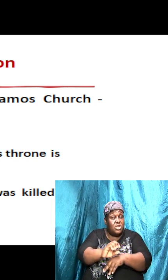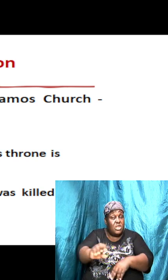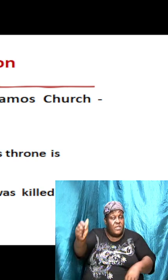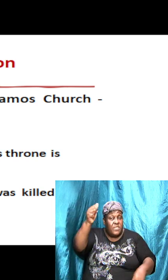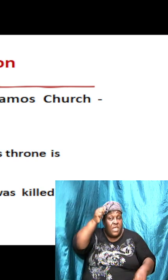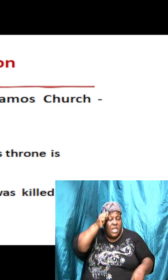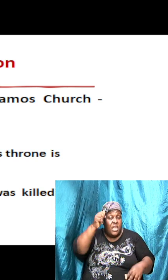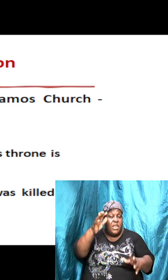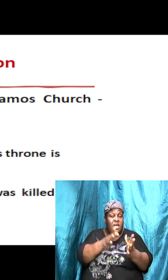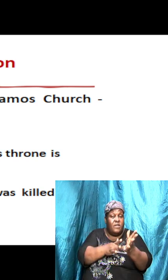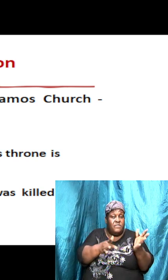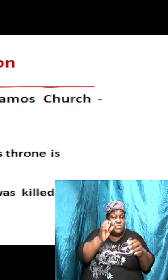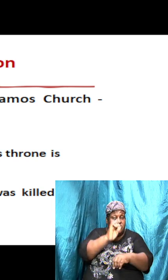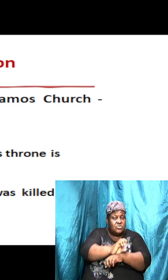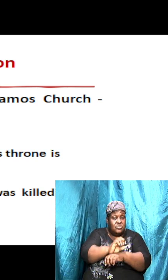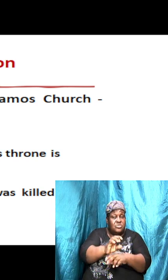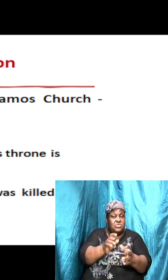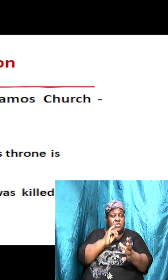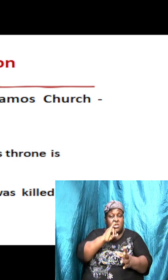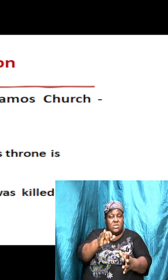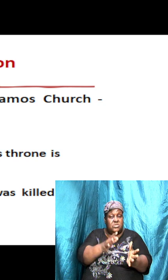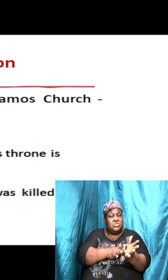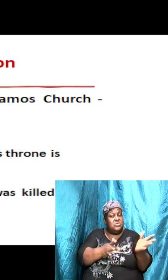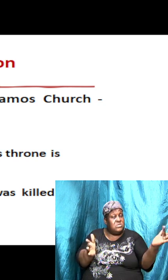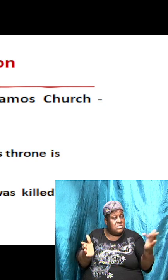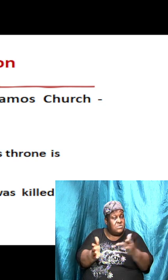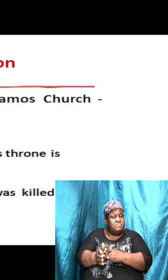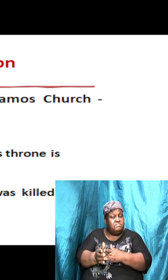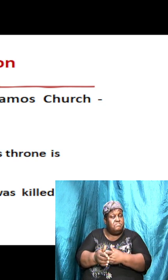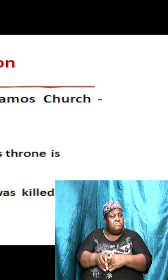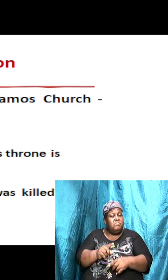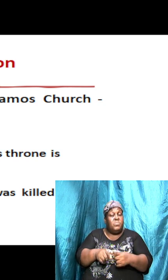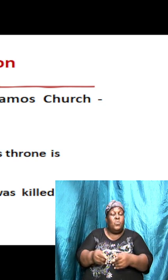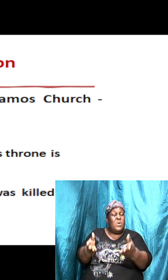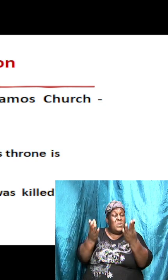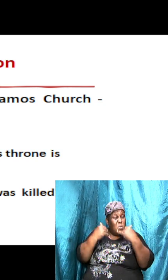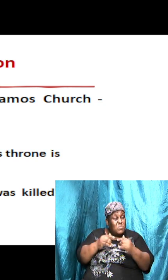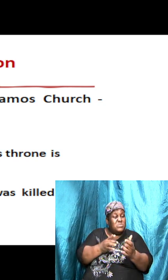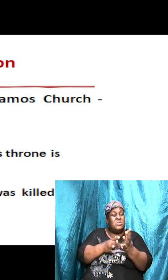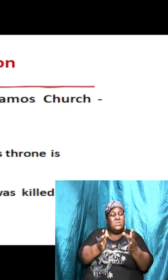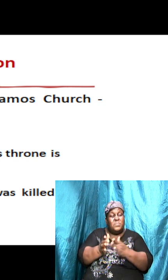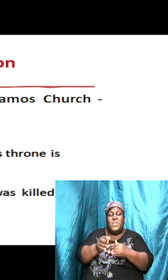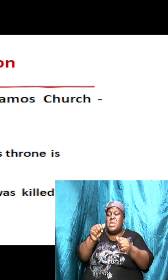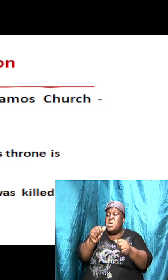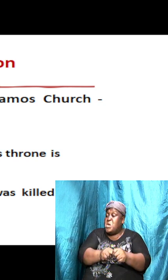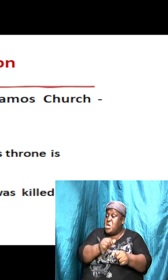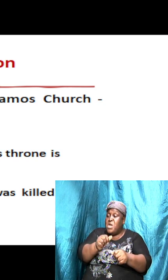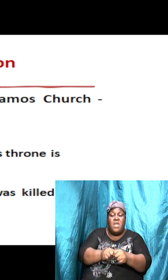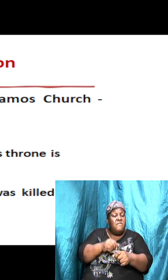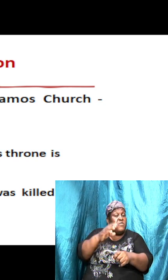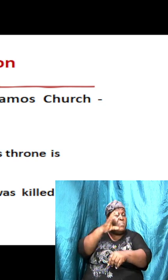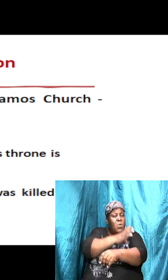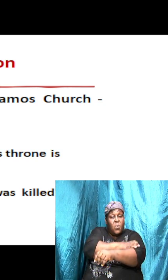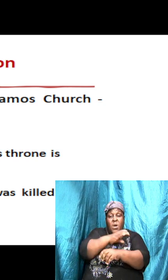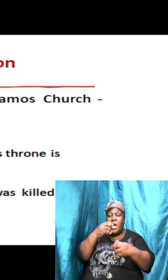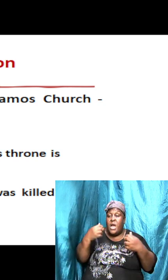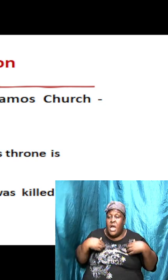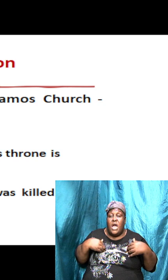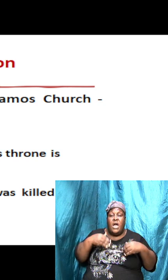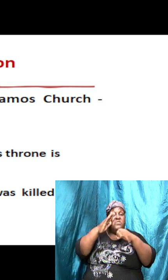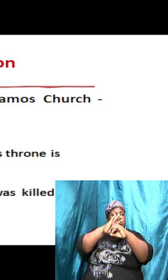the church is Christ. And when it comes unto Jesus, every power will have to be